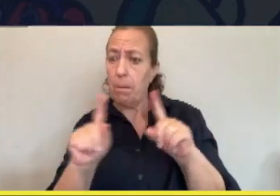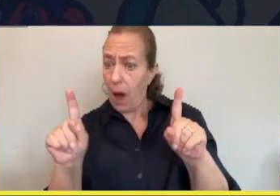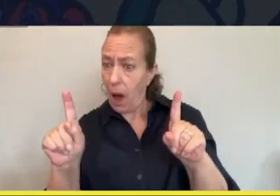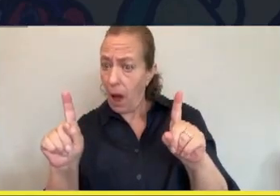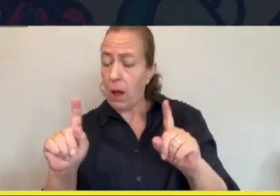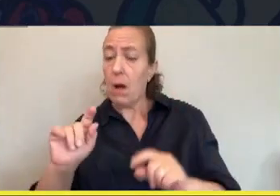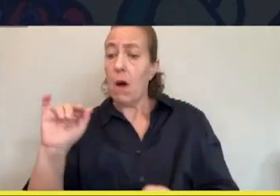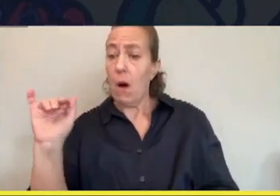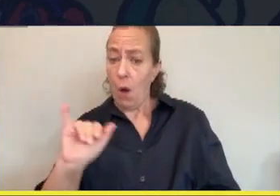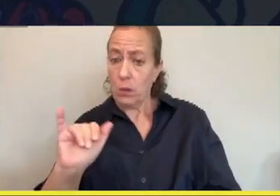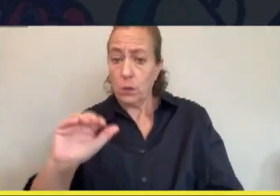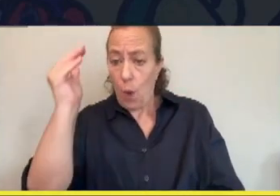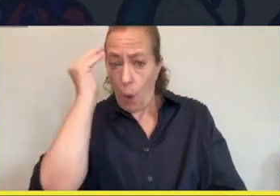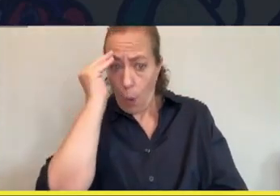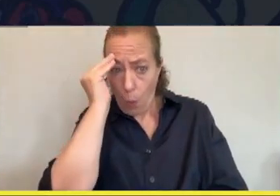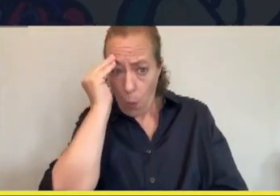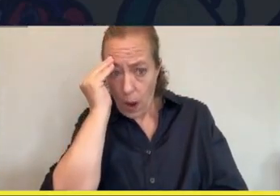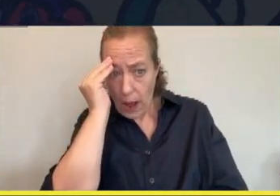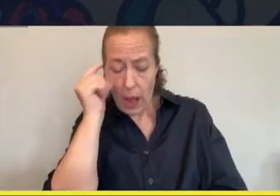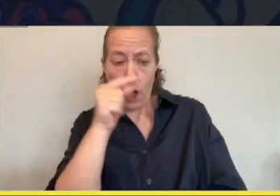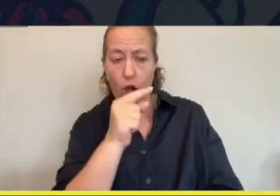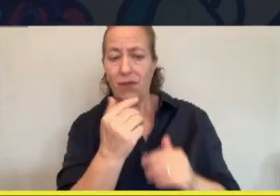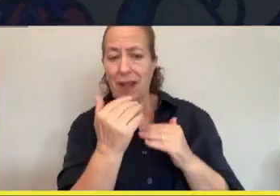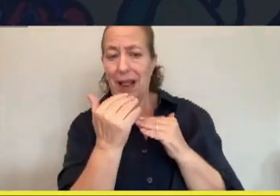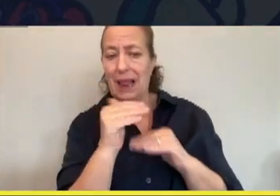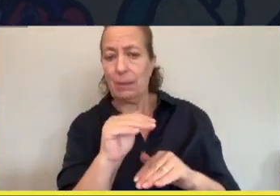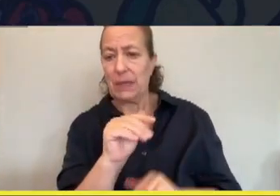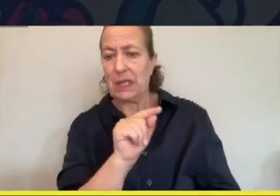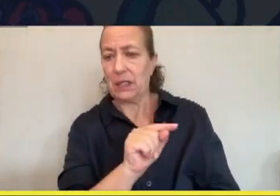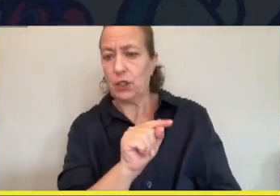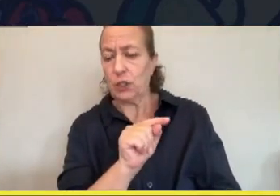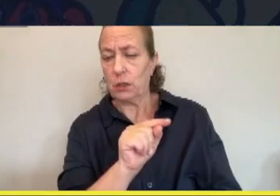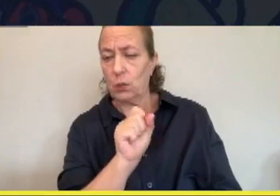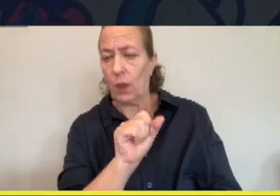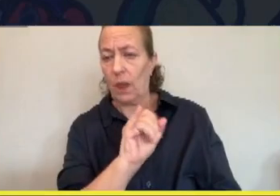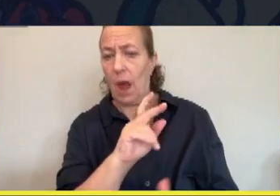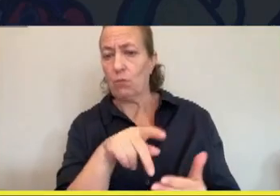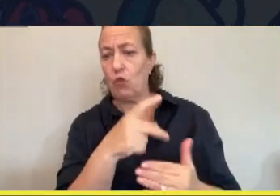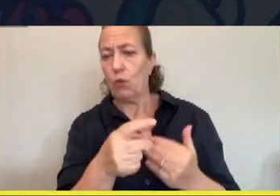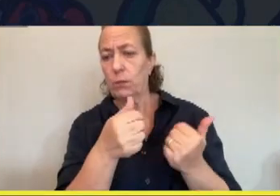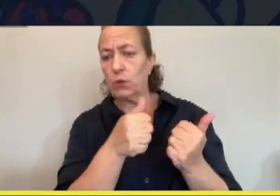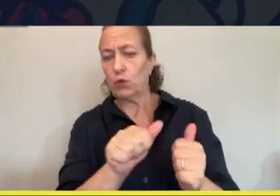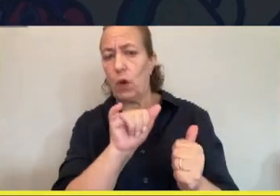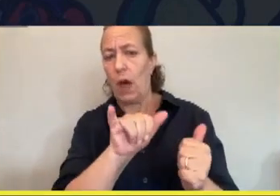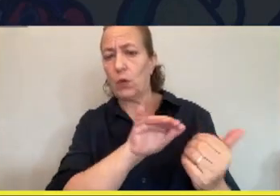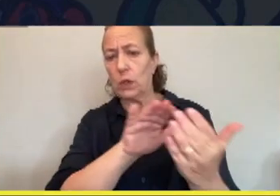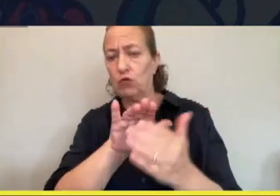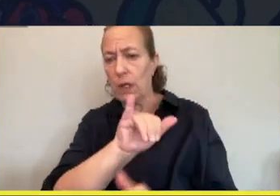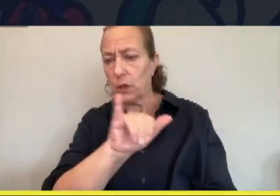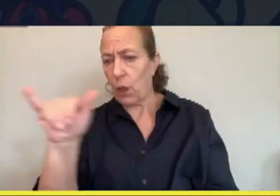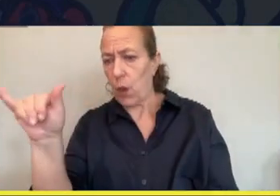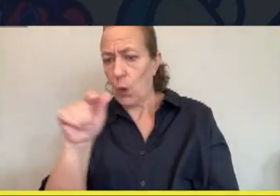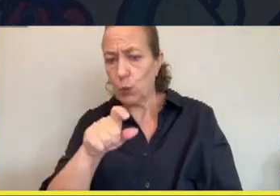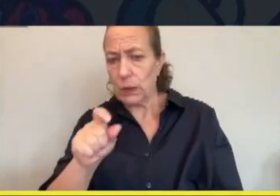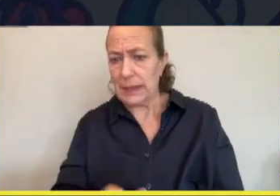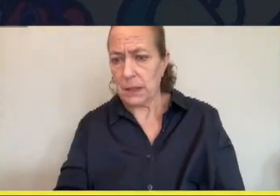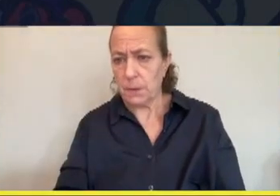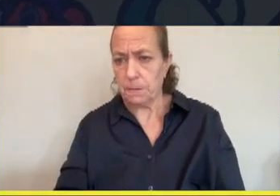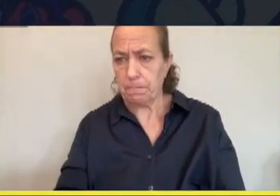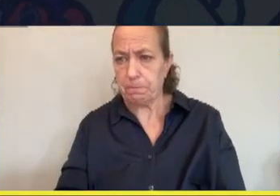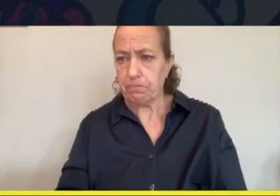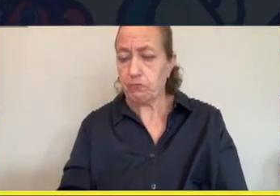the limitations of using a program like Medicaid to try to address those needs. I wonder if any of you want to comment